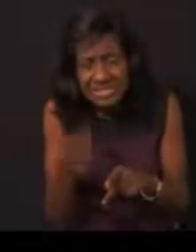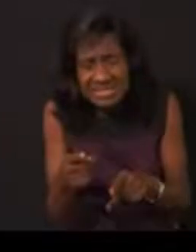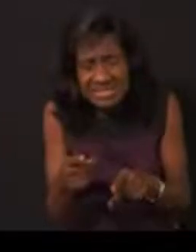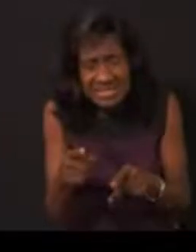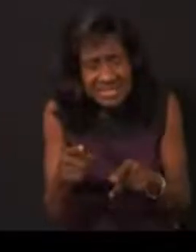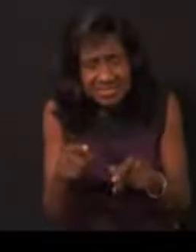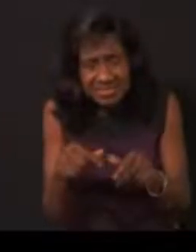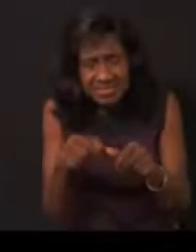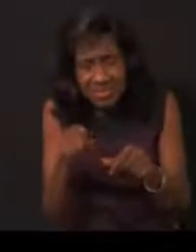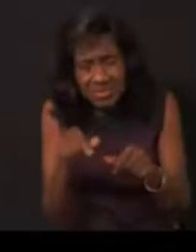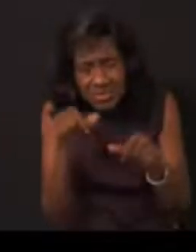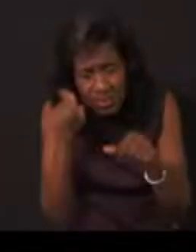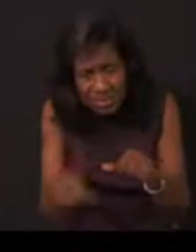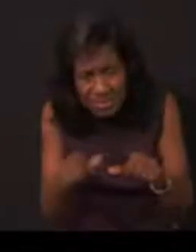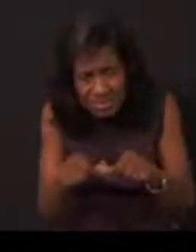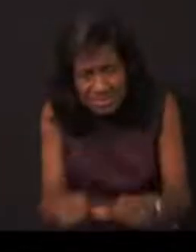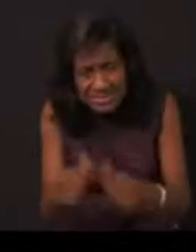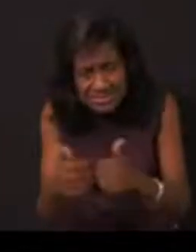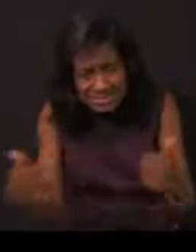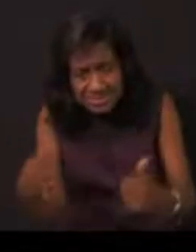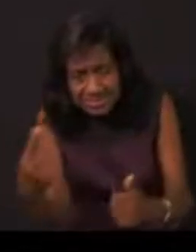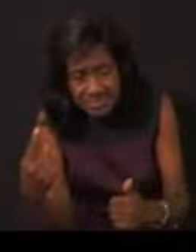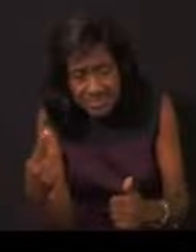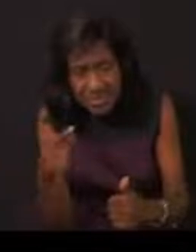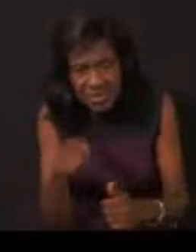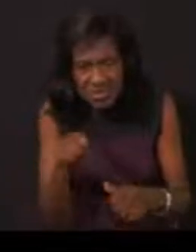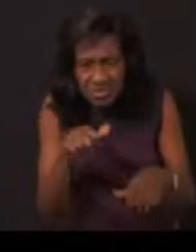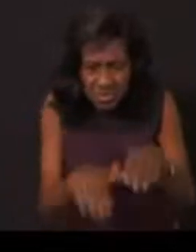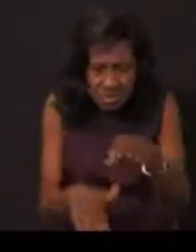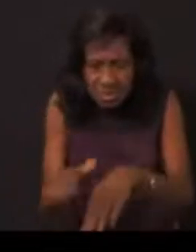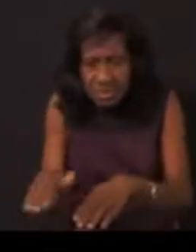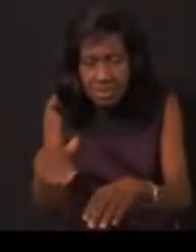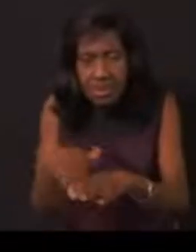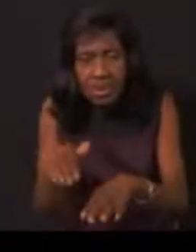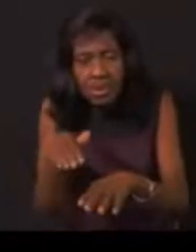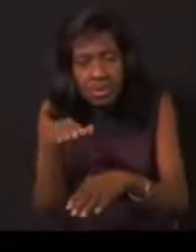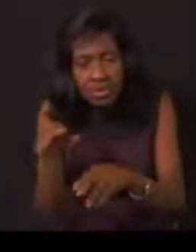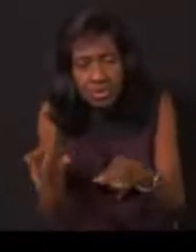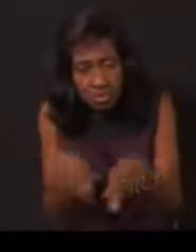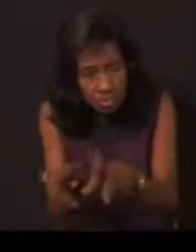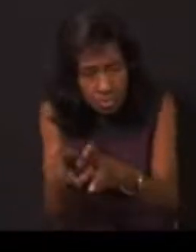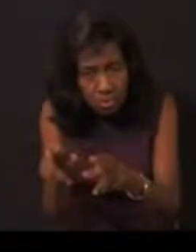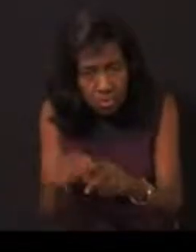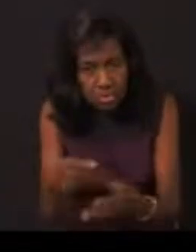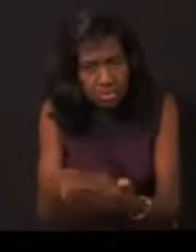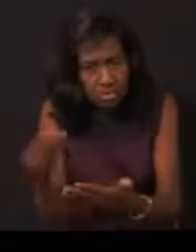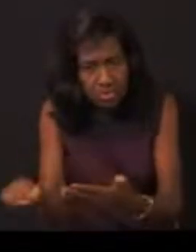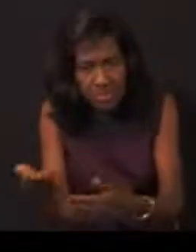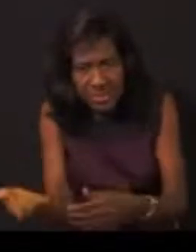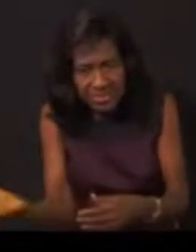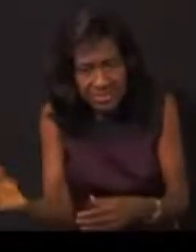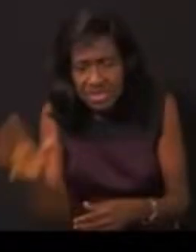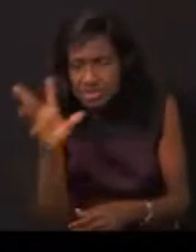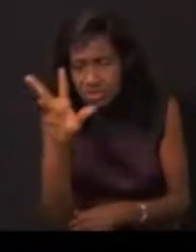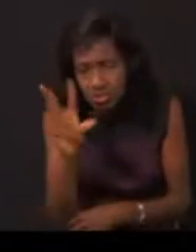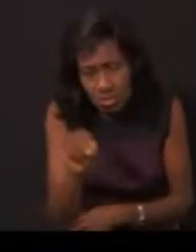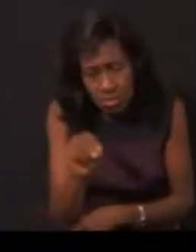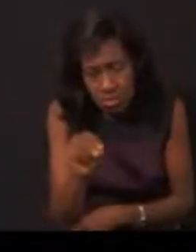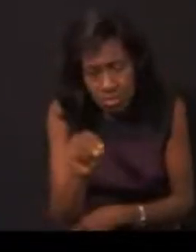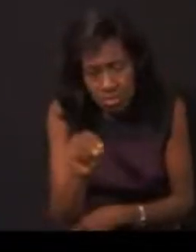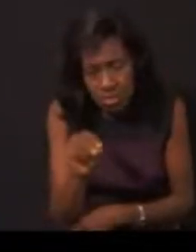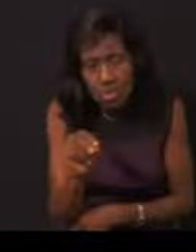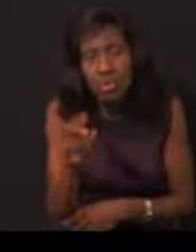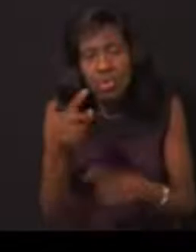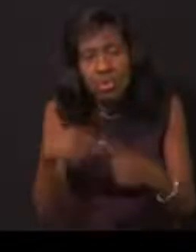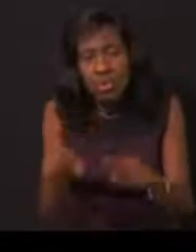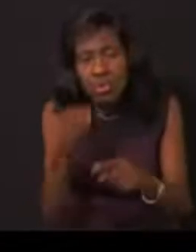6-pack. You are pretty much exposing everybody who's at that register in preparation for your isolation. Go